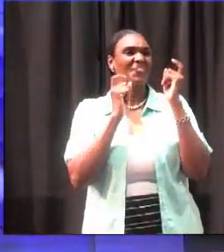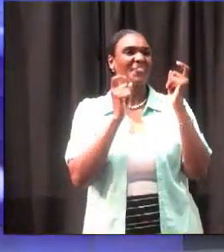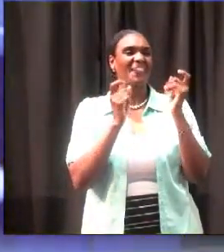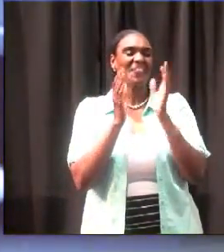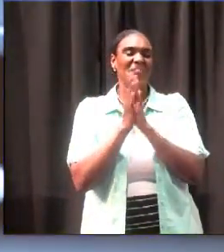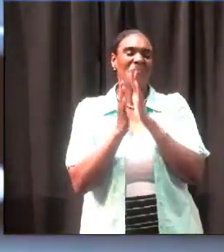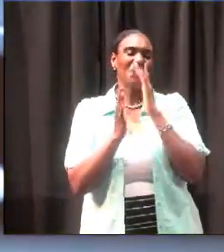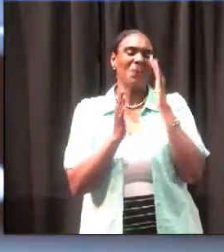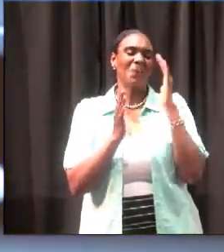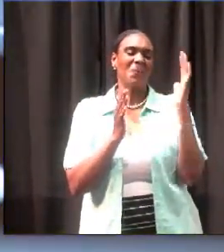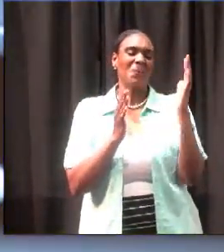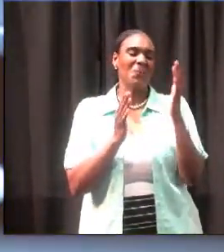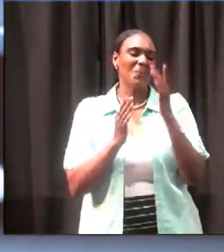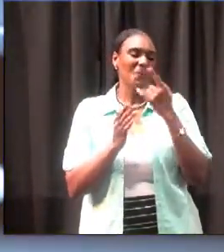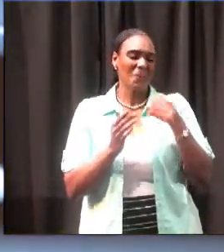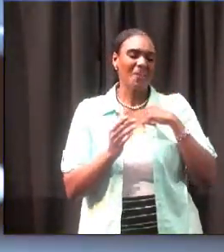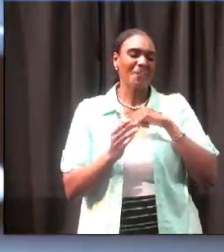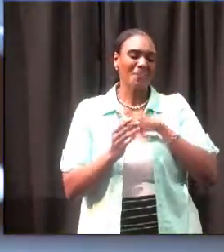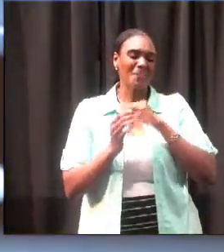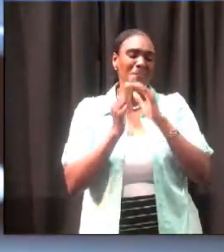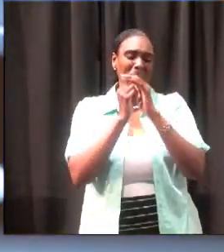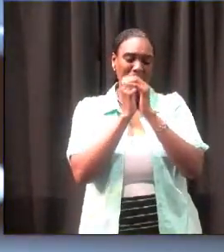Oh, we worship you.